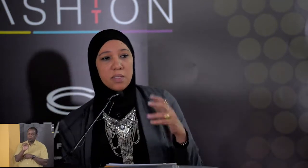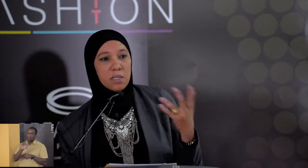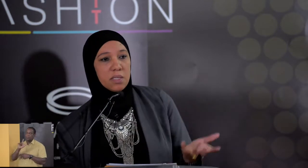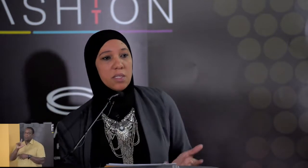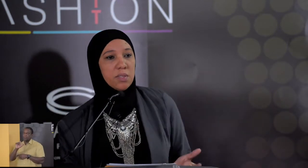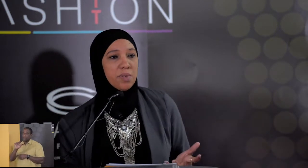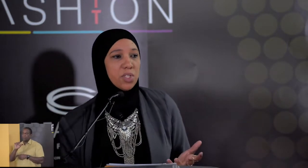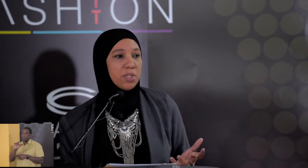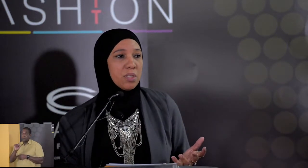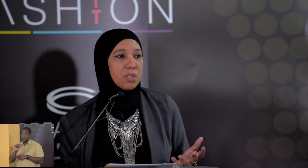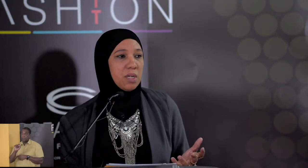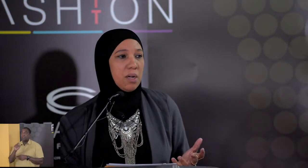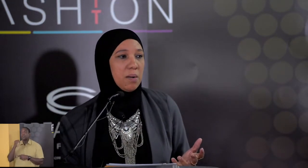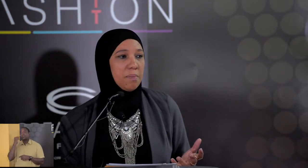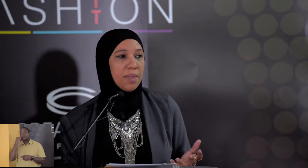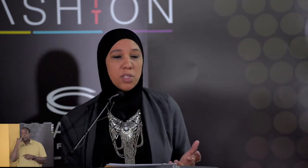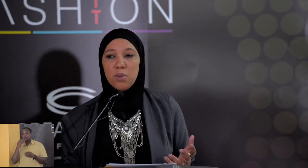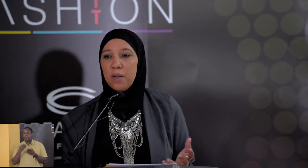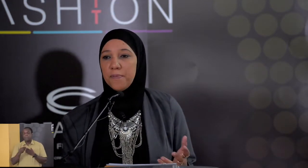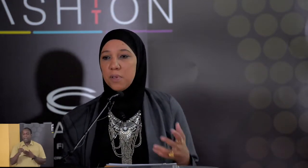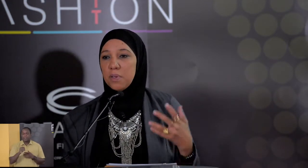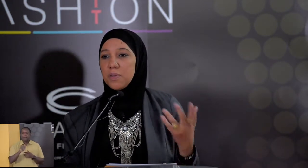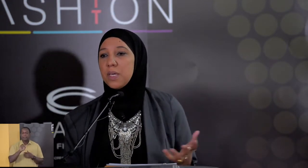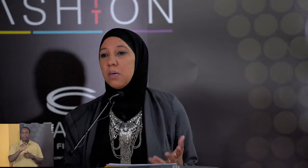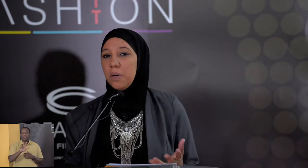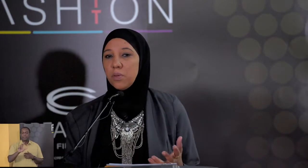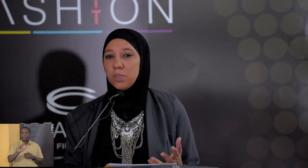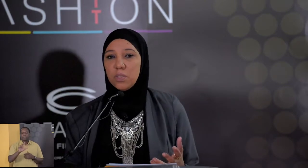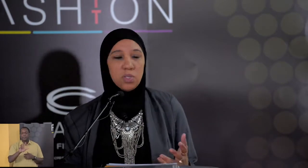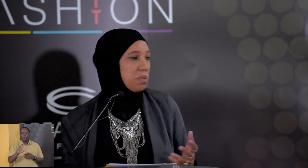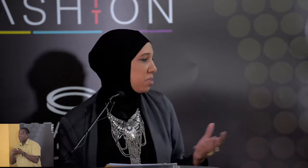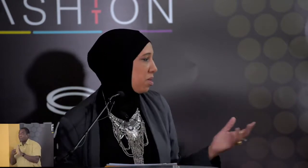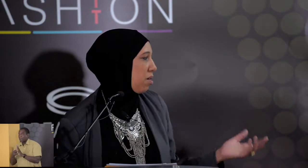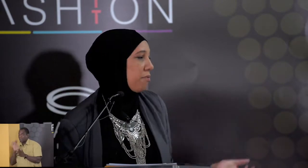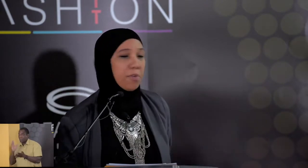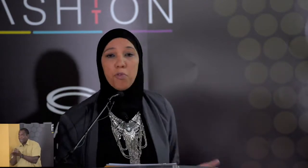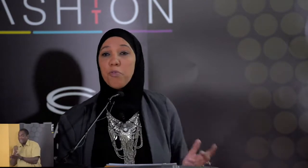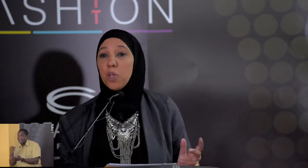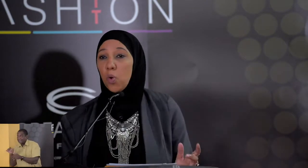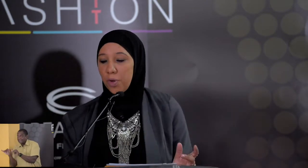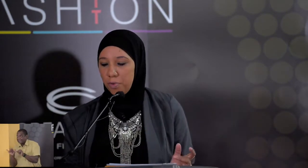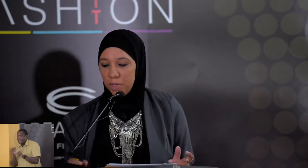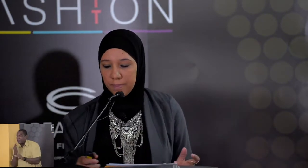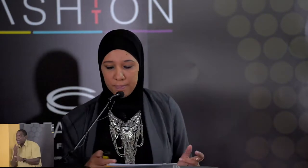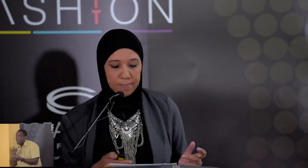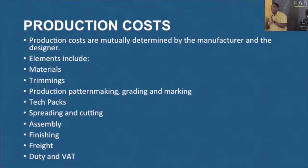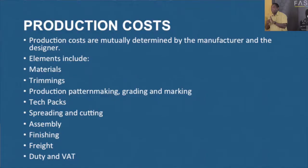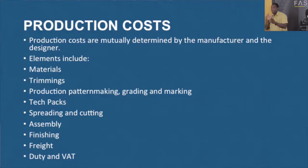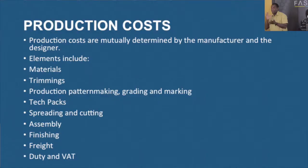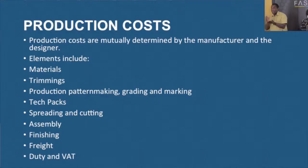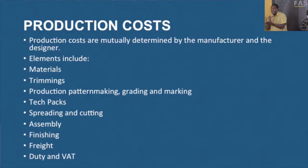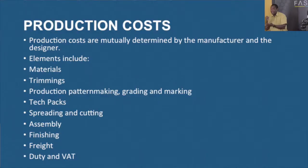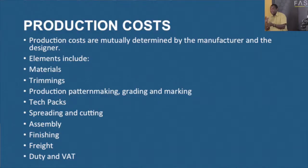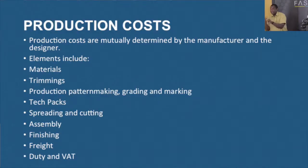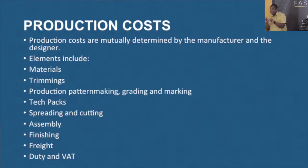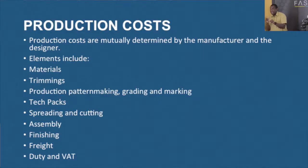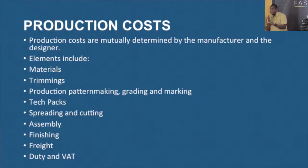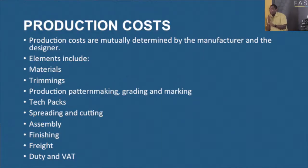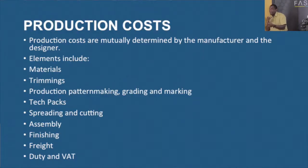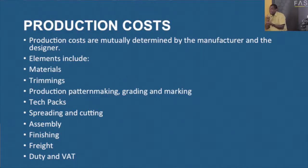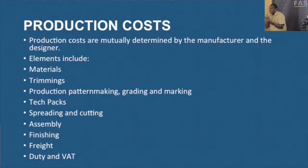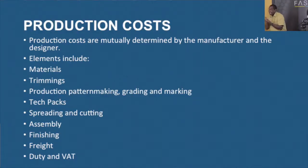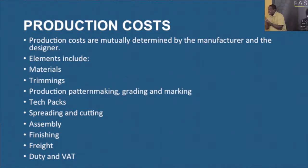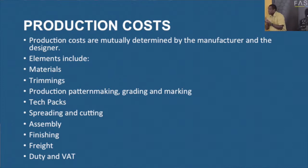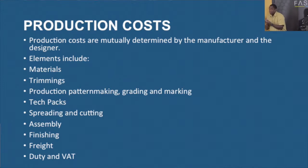And these are the considerations that you have to think about in terms of reordering. Production